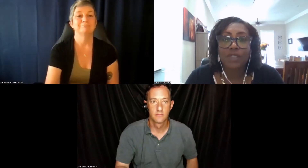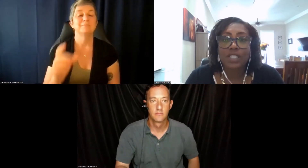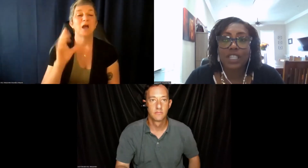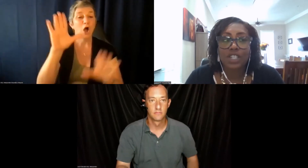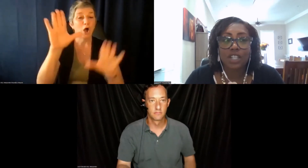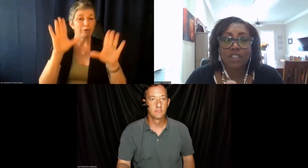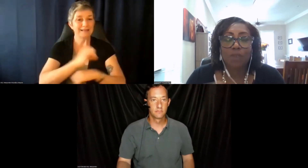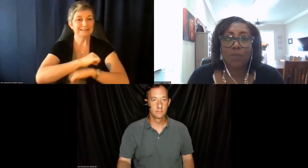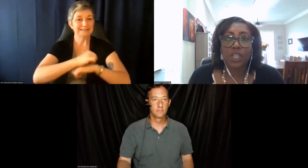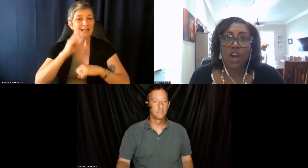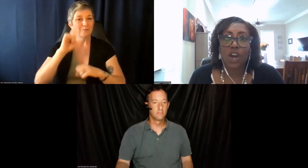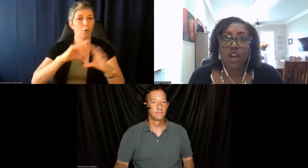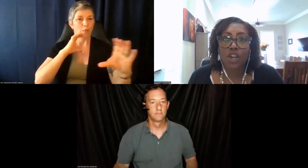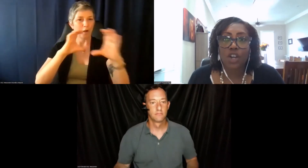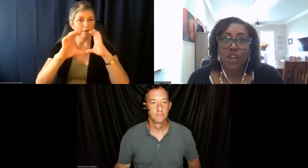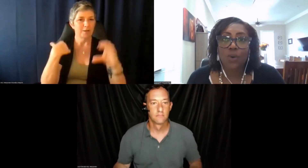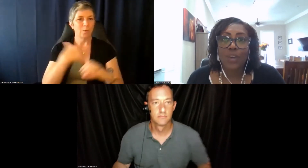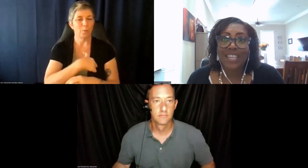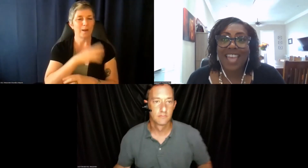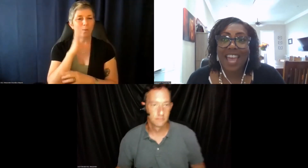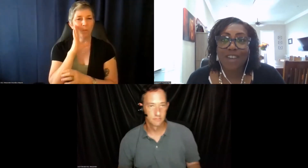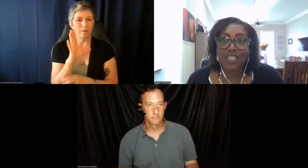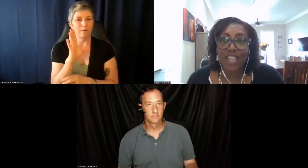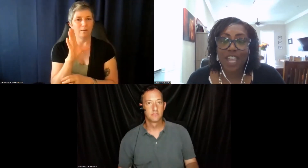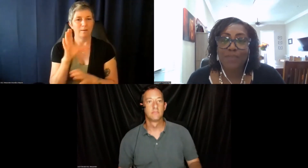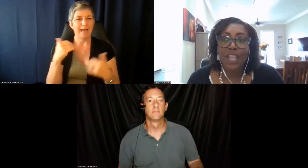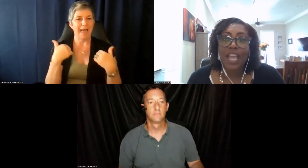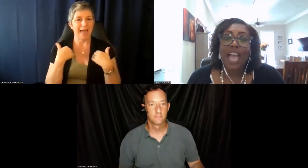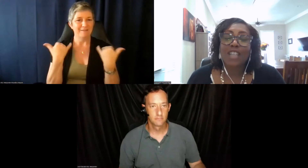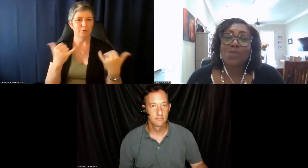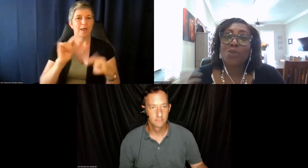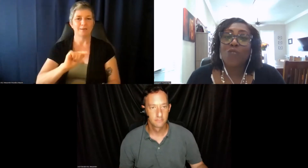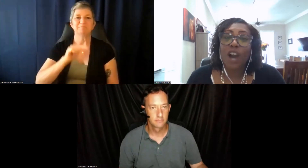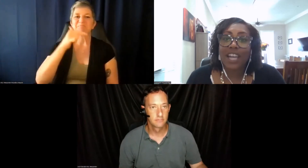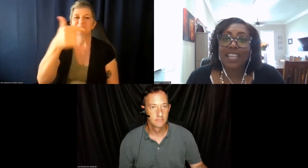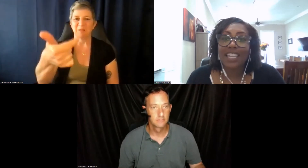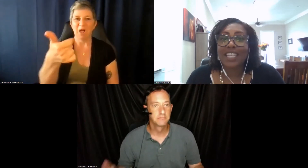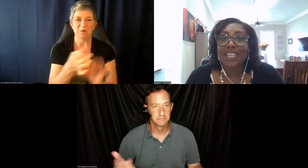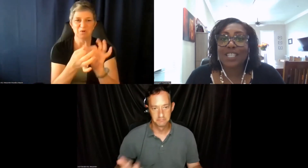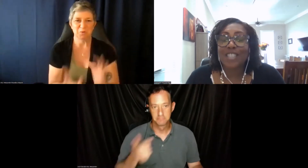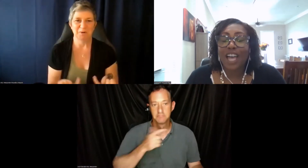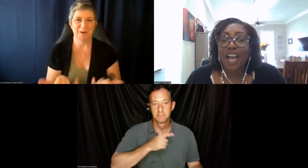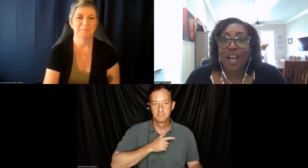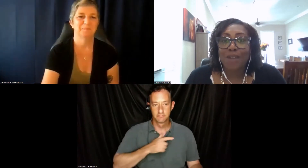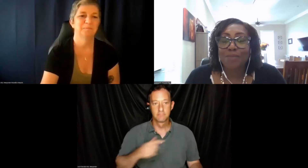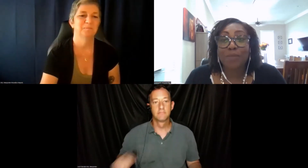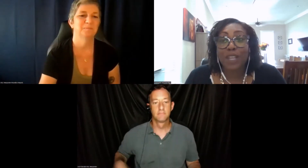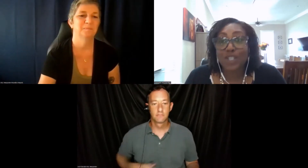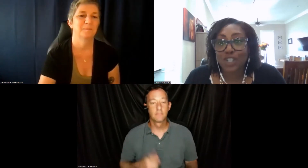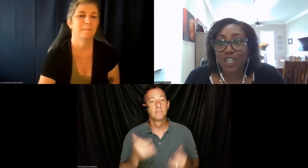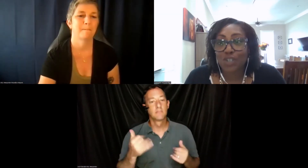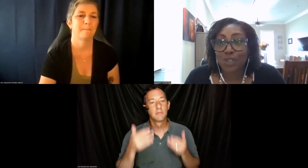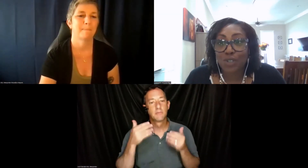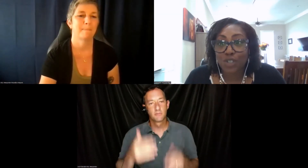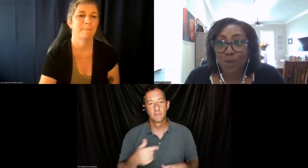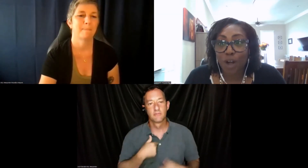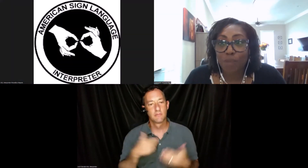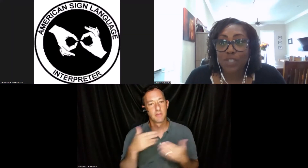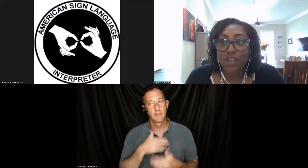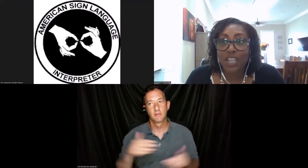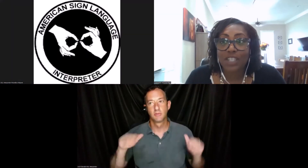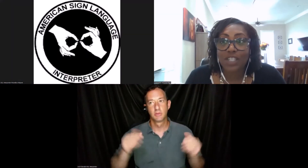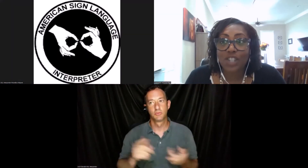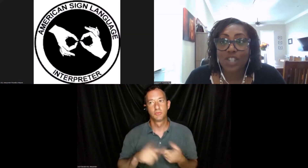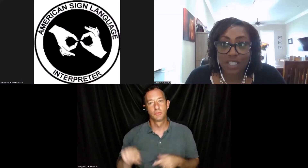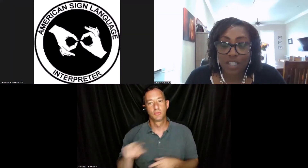the conversation that we are going to have today. As we move on, it is my pleasure to introduce to you all